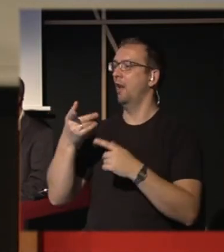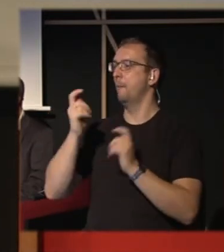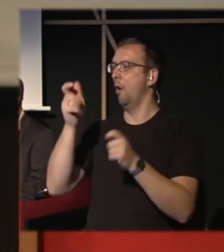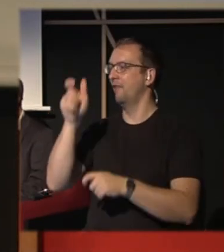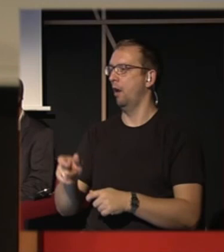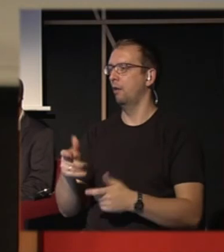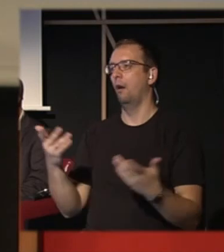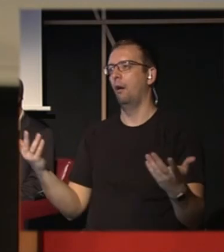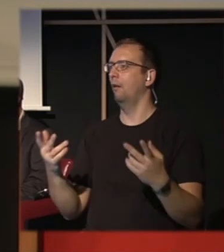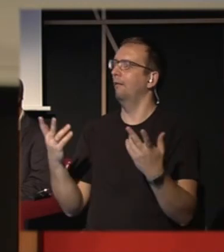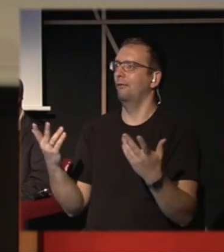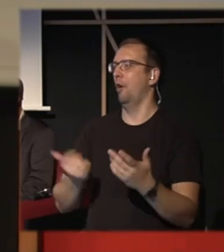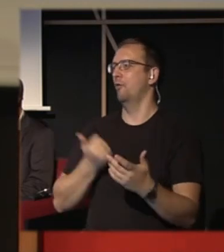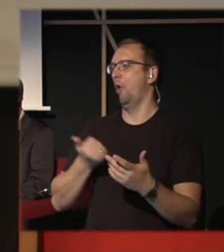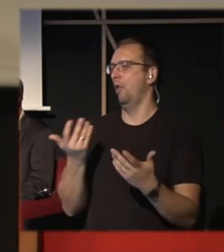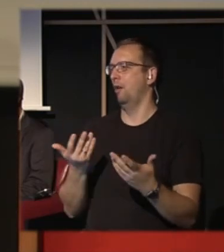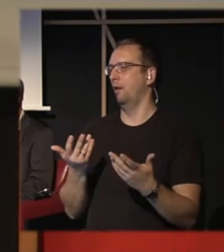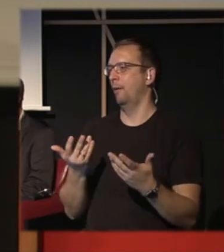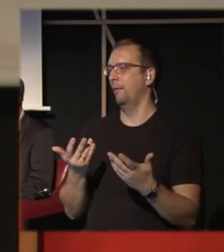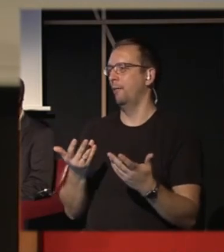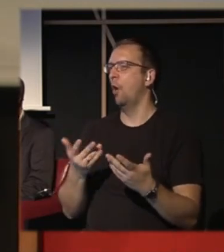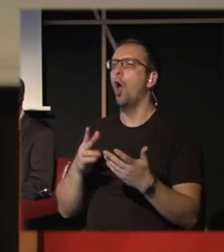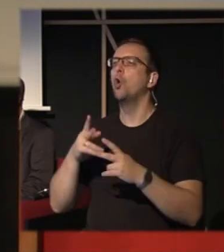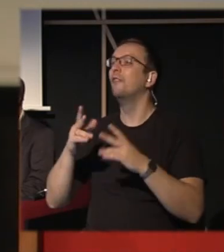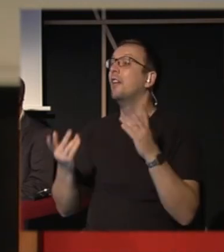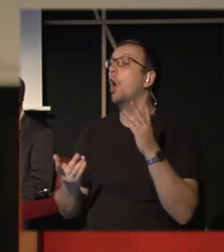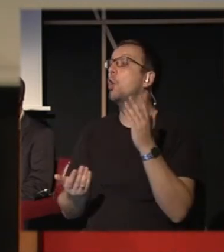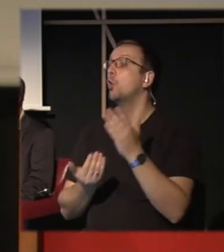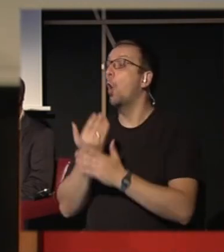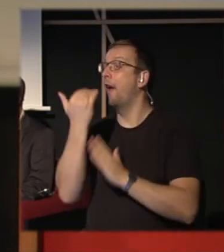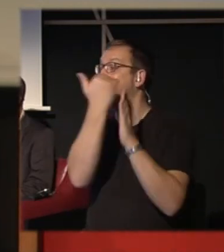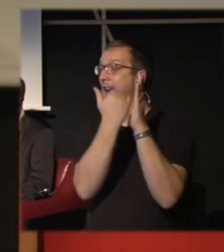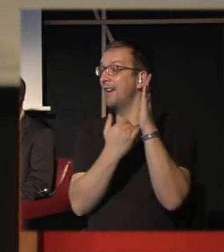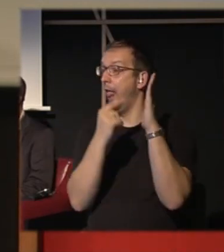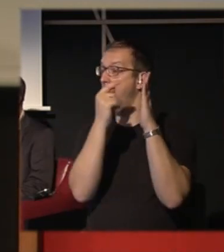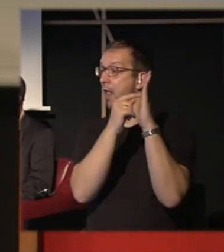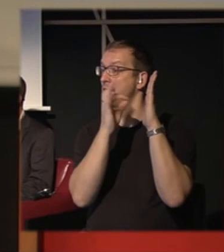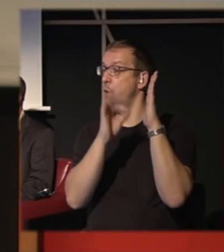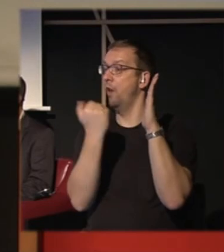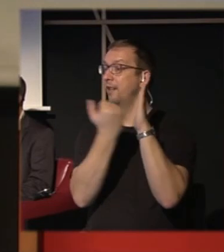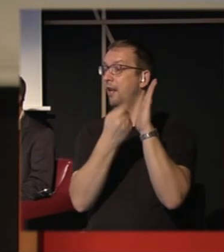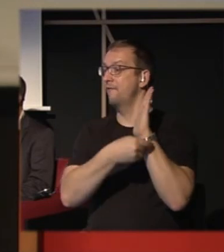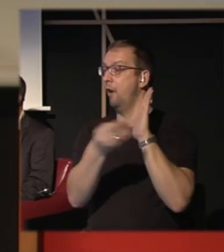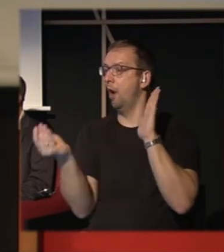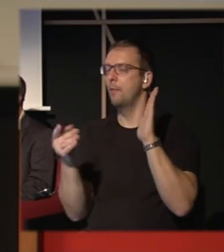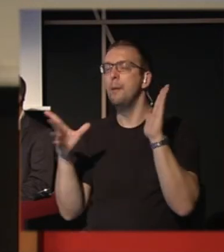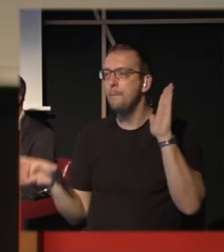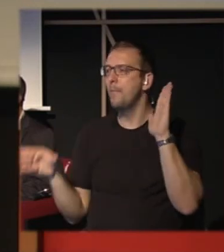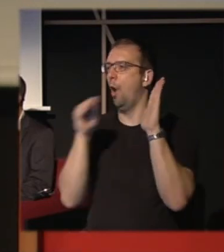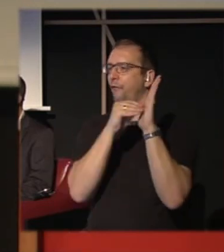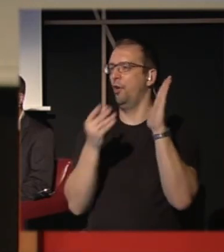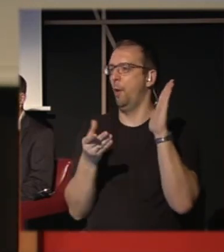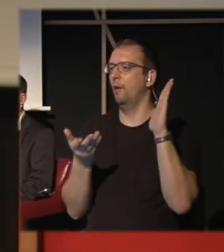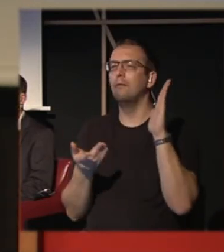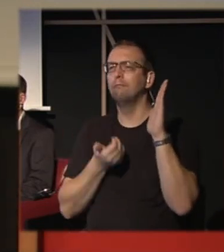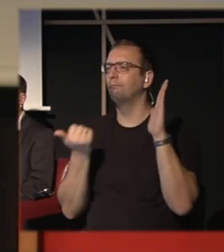in the life of disabled fan and DAO video, which we can look forward to. And further recommendations